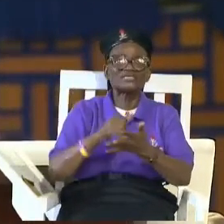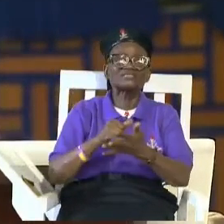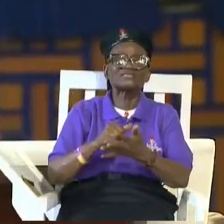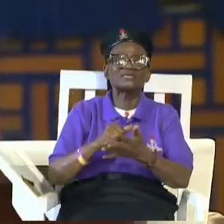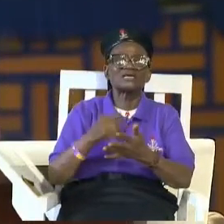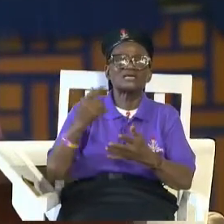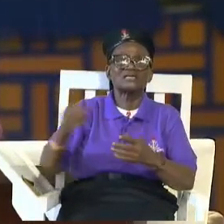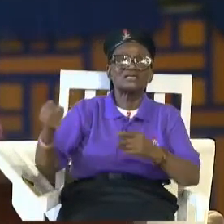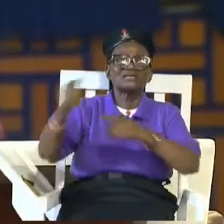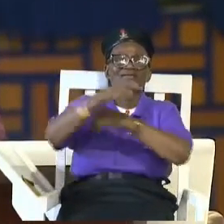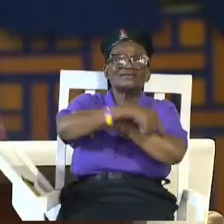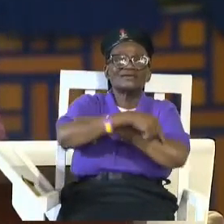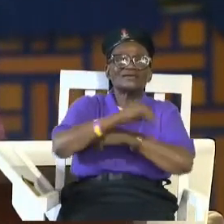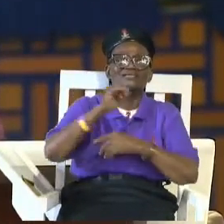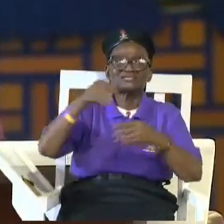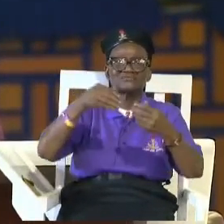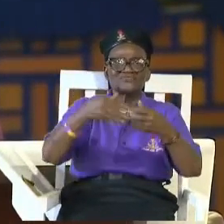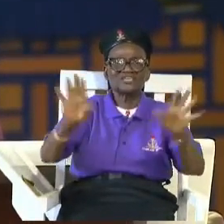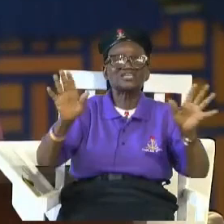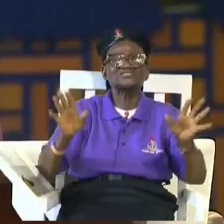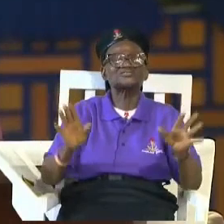the day is over.